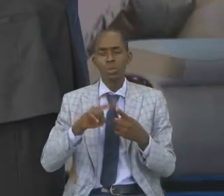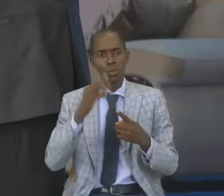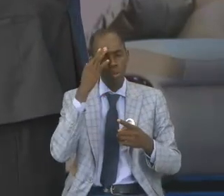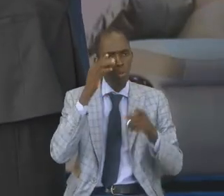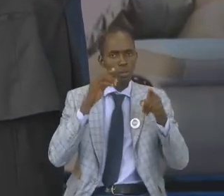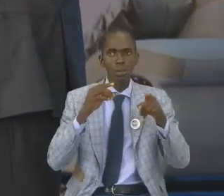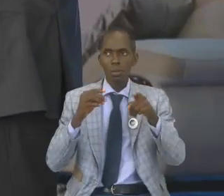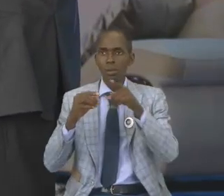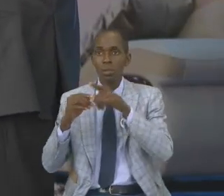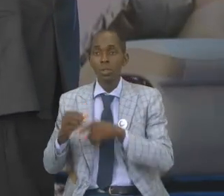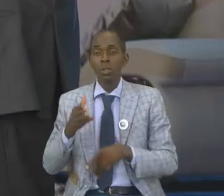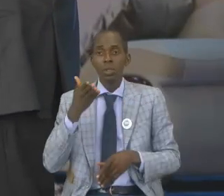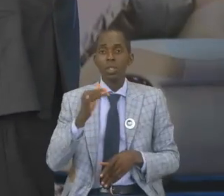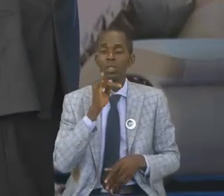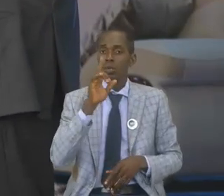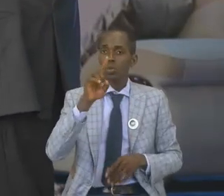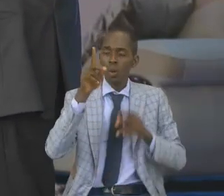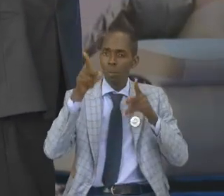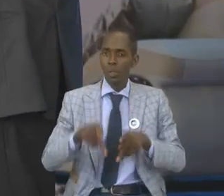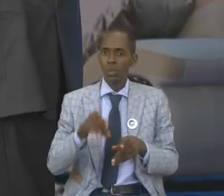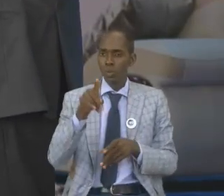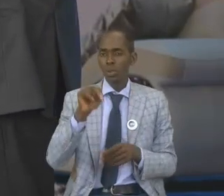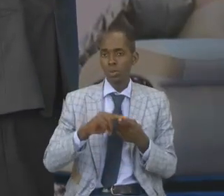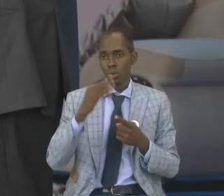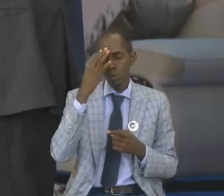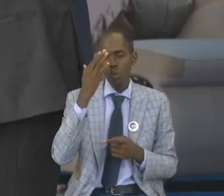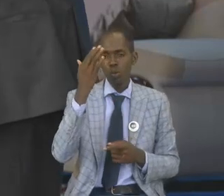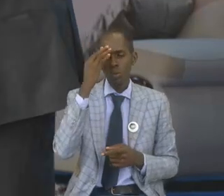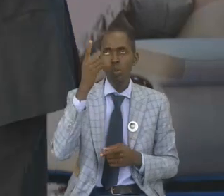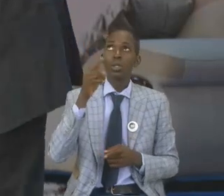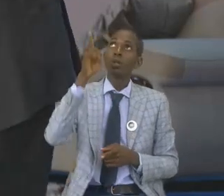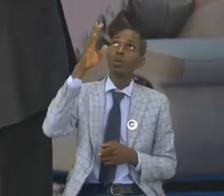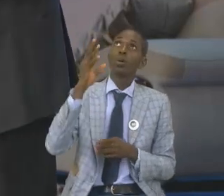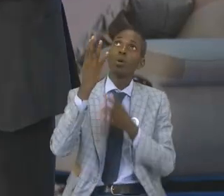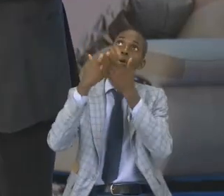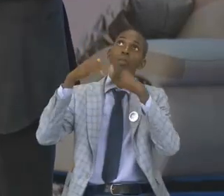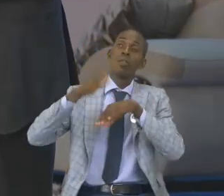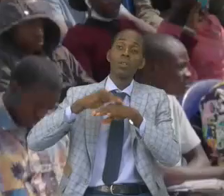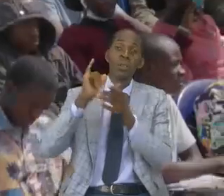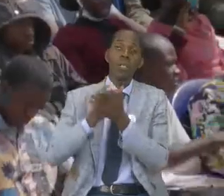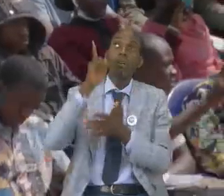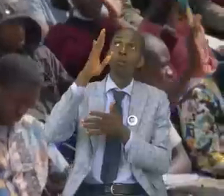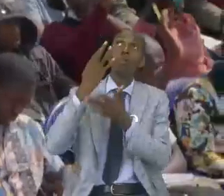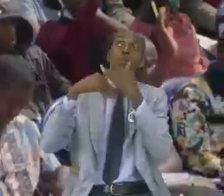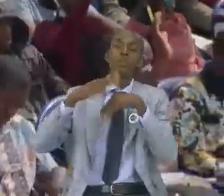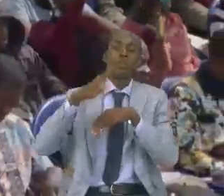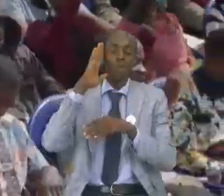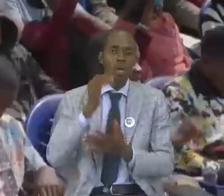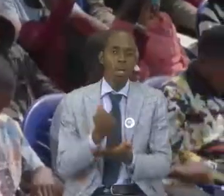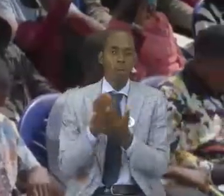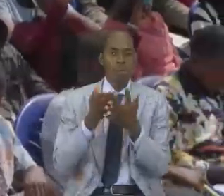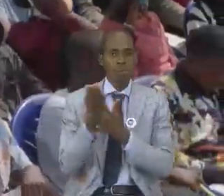one person you have to know. Know the God of heaven. And that God of heaven, he will see you through.